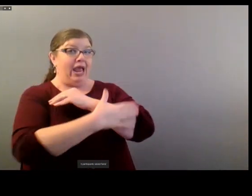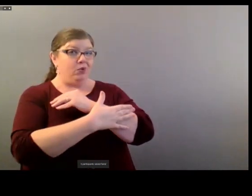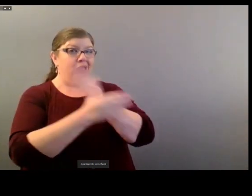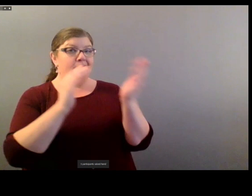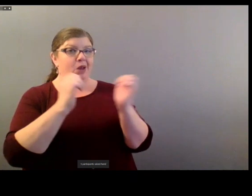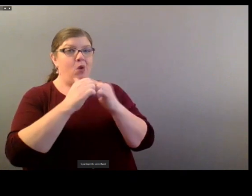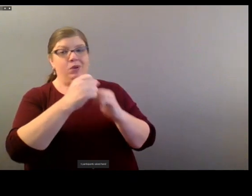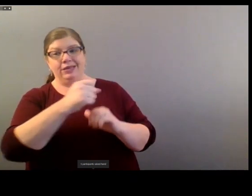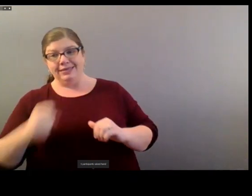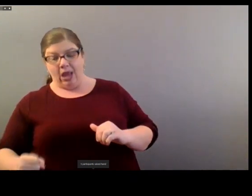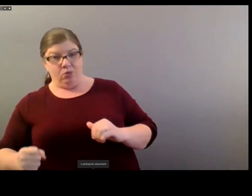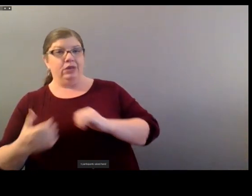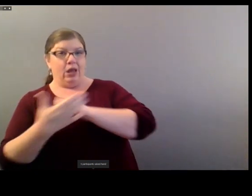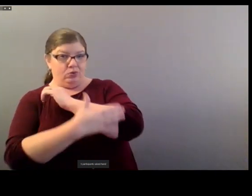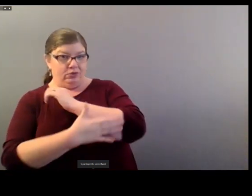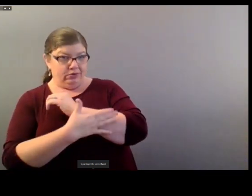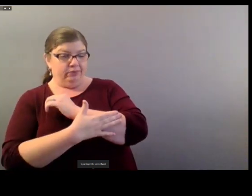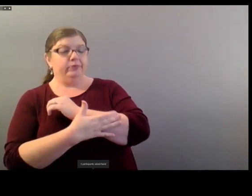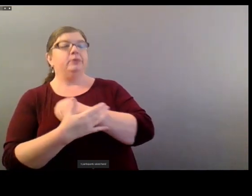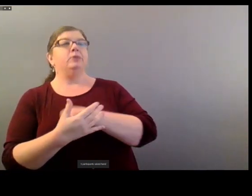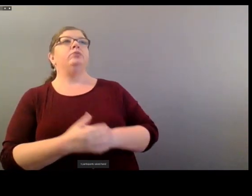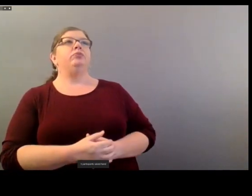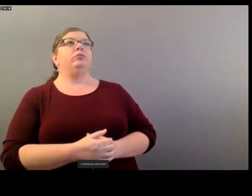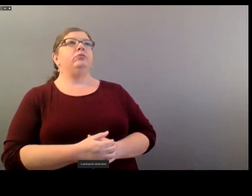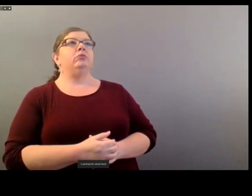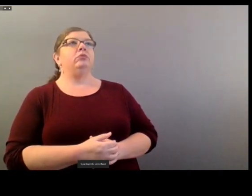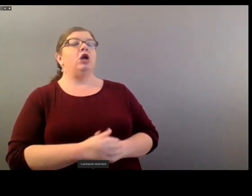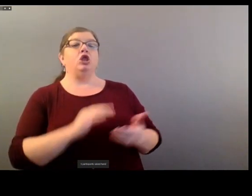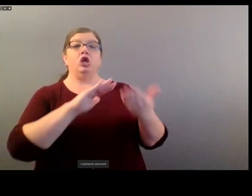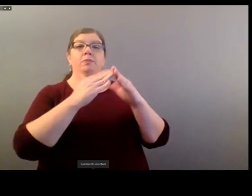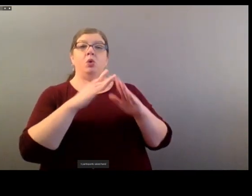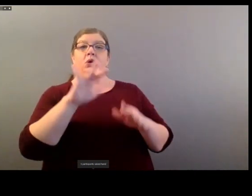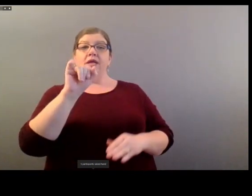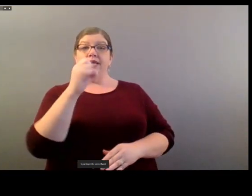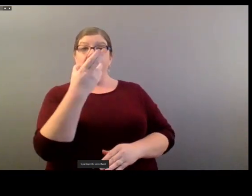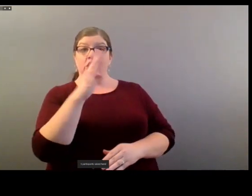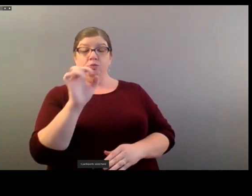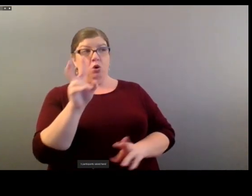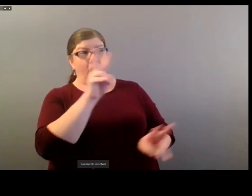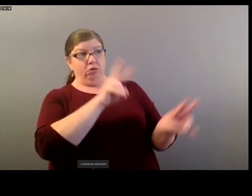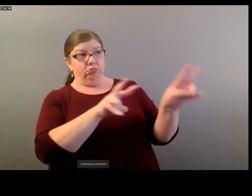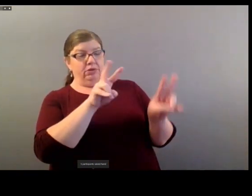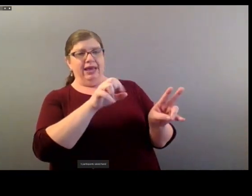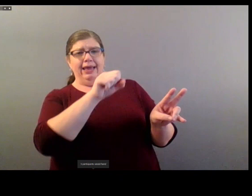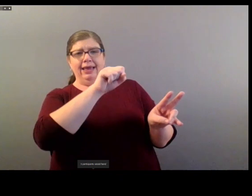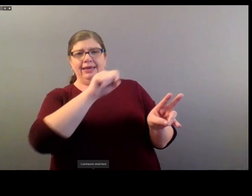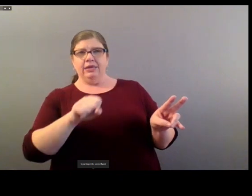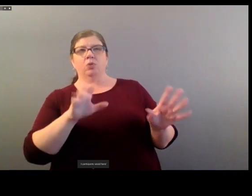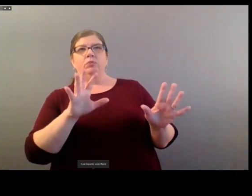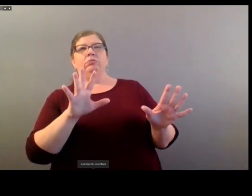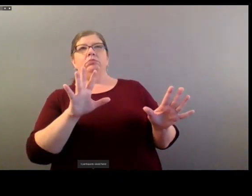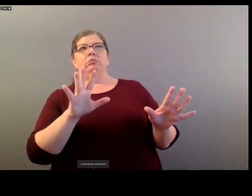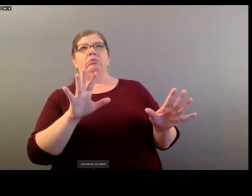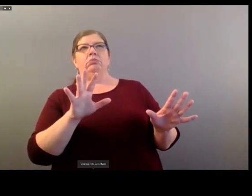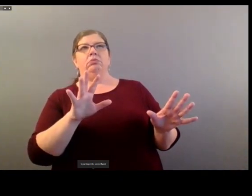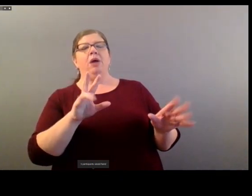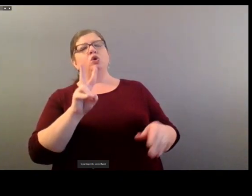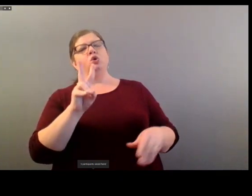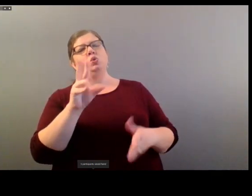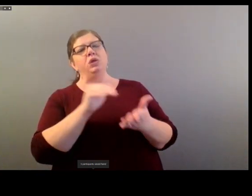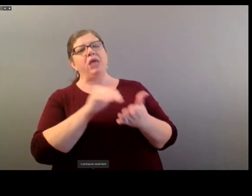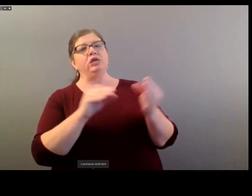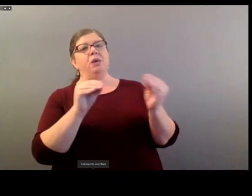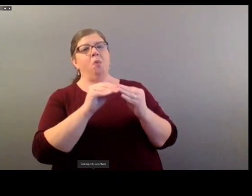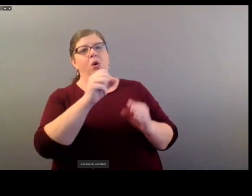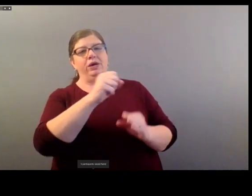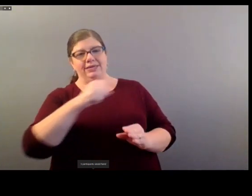County. Looking at the community dashboard, it looks like South County, around 2,000 more South County residents than North